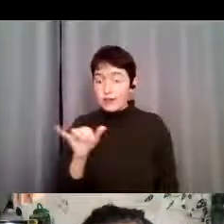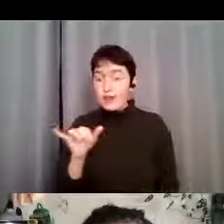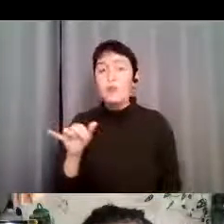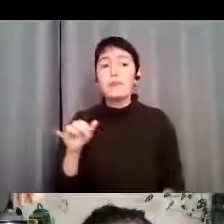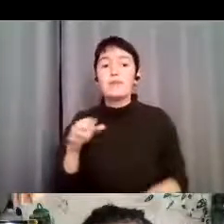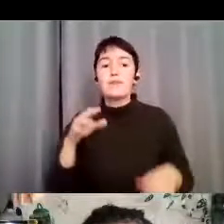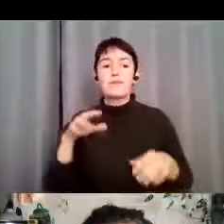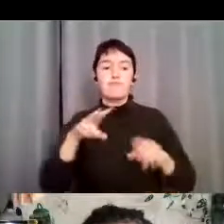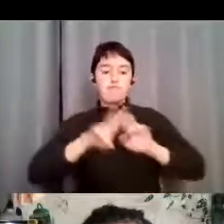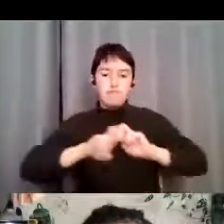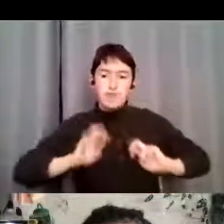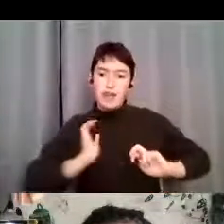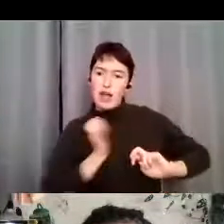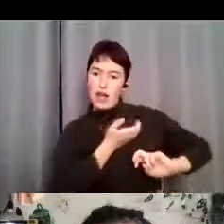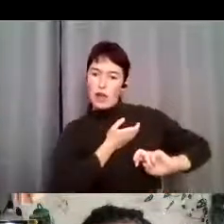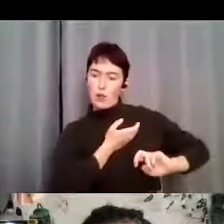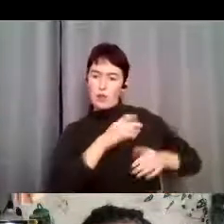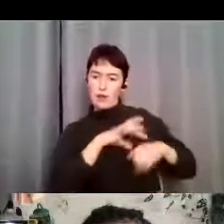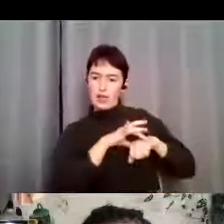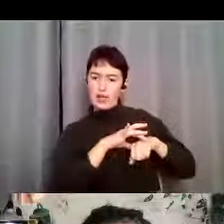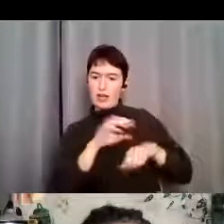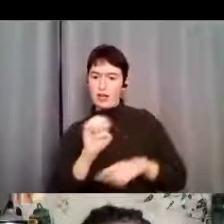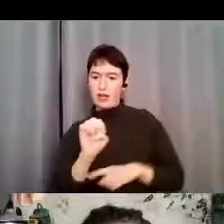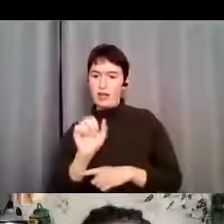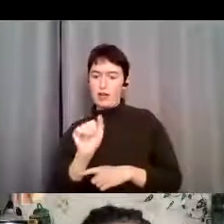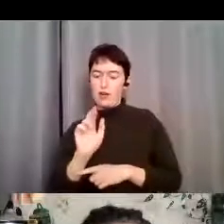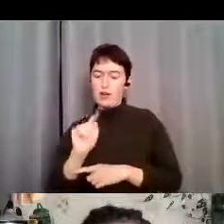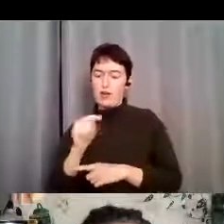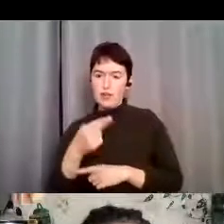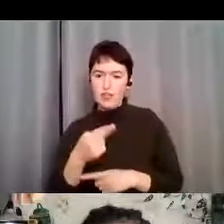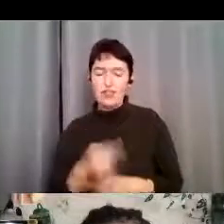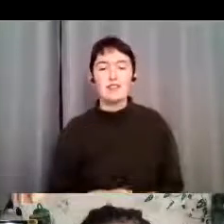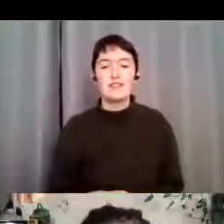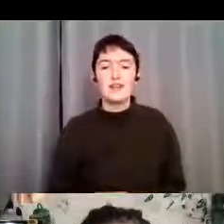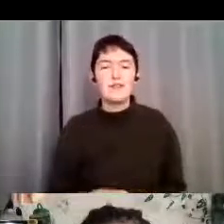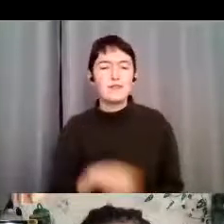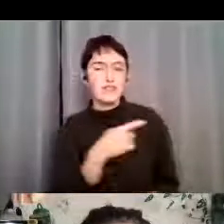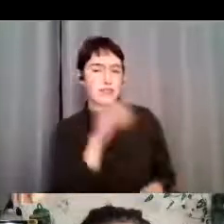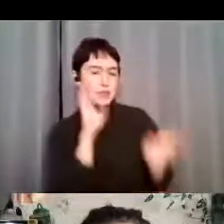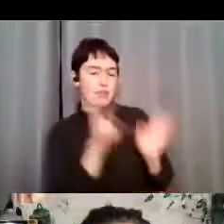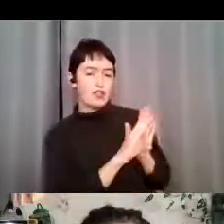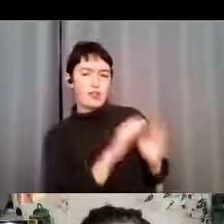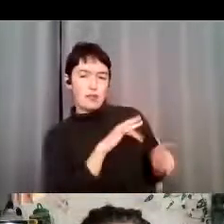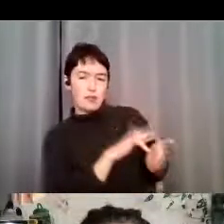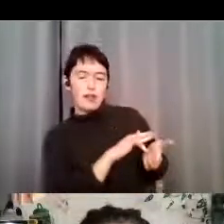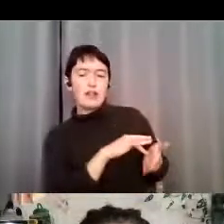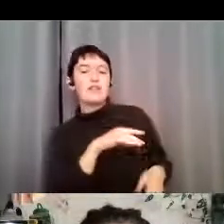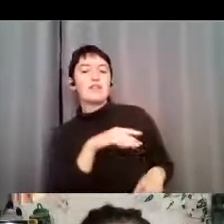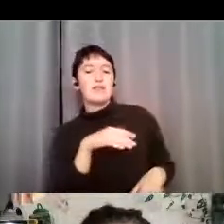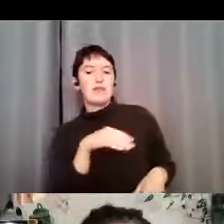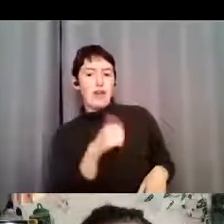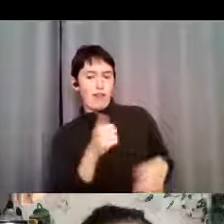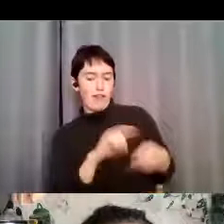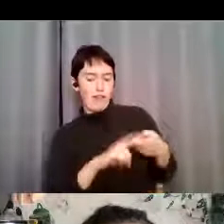people in this photo, but in the middle there is yet another friend and colleague, Nancy Chabot. And in this